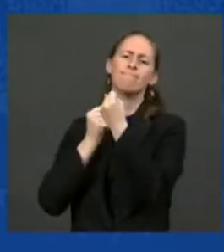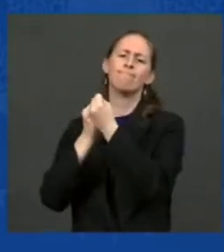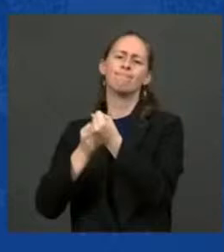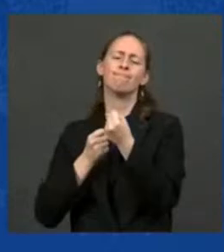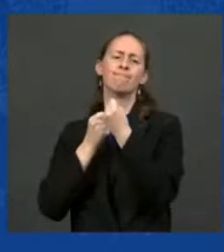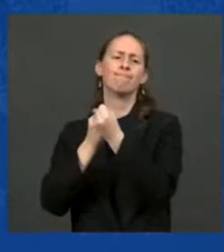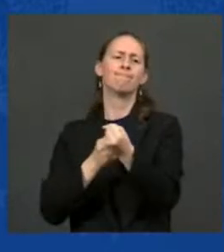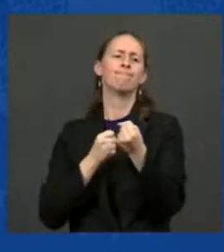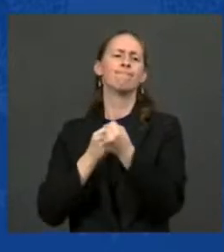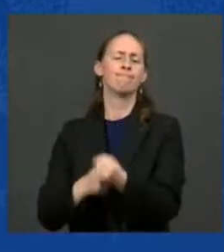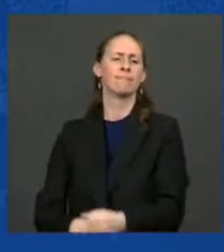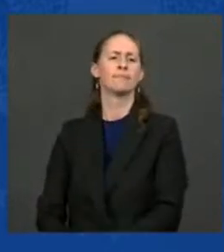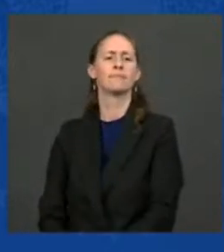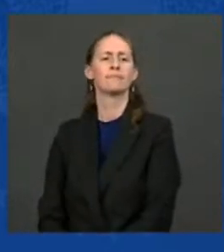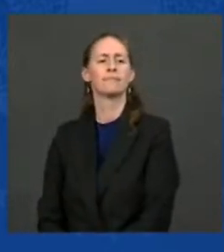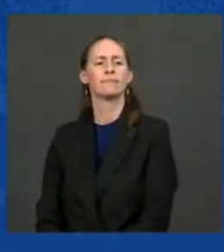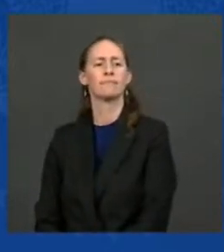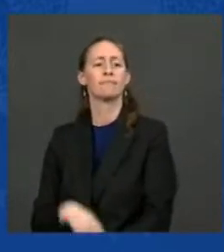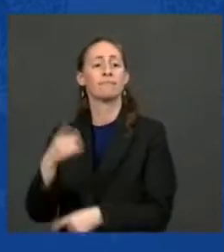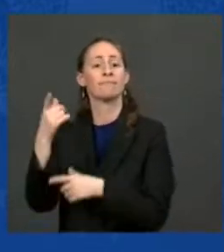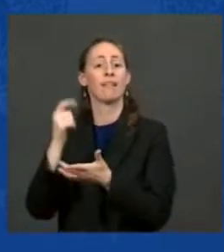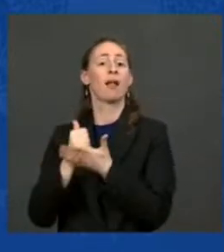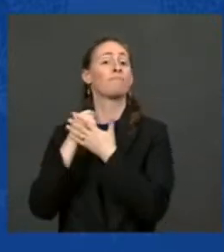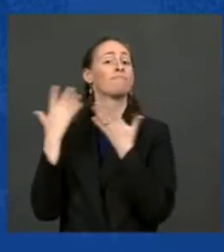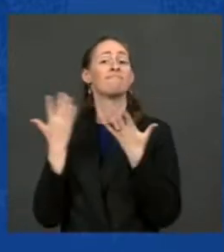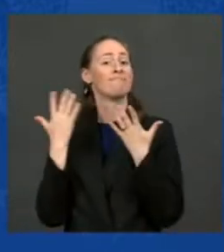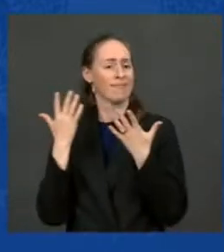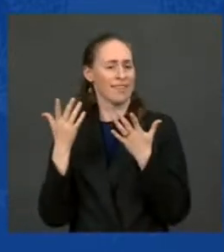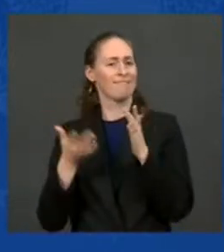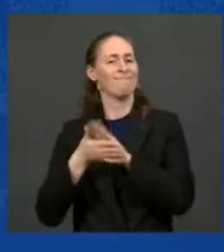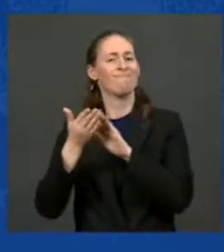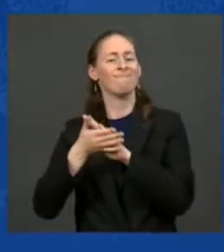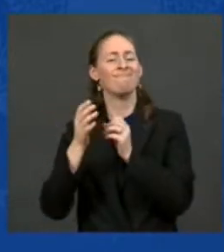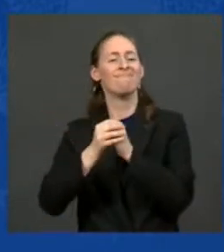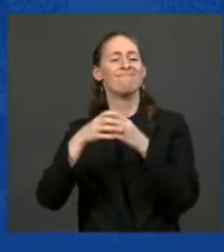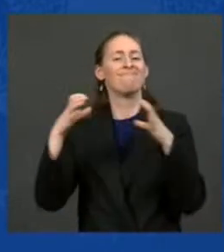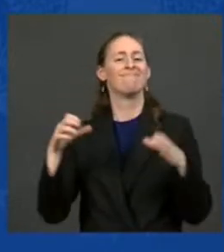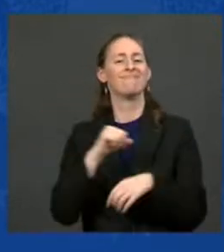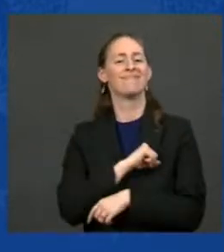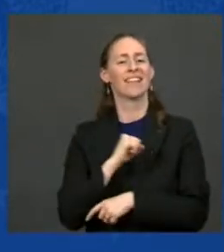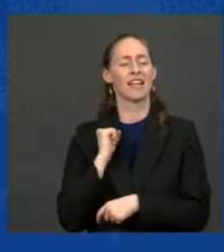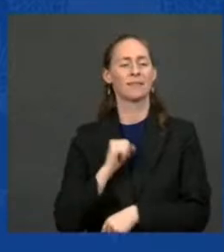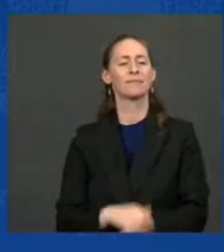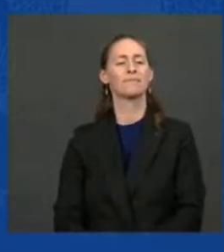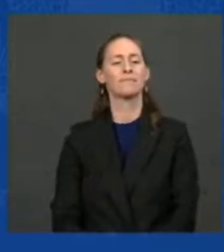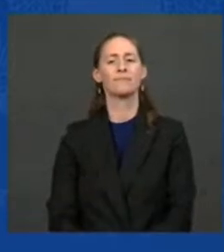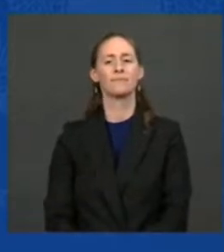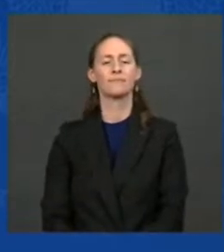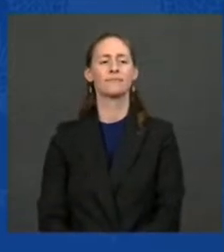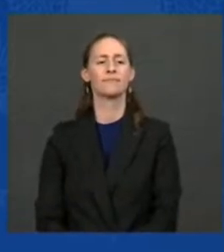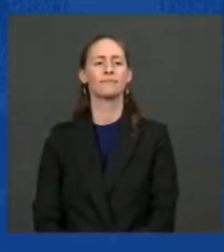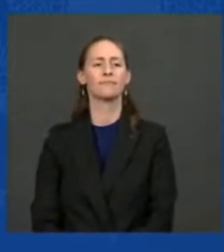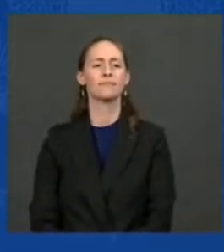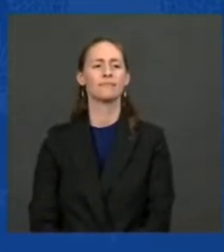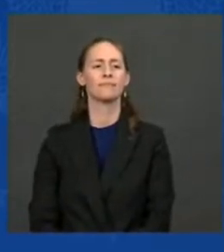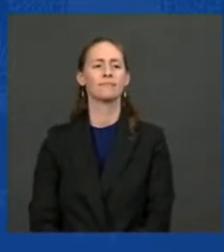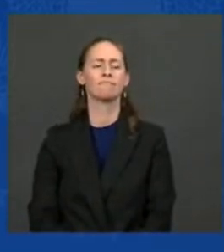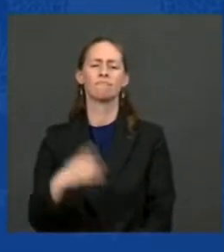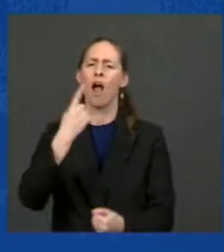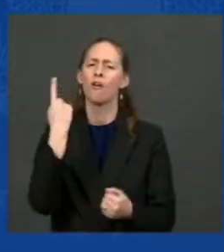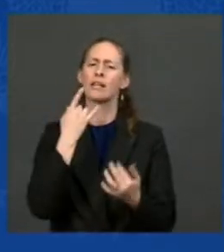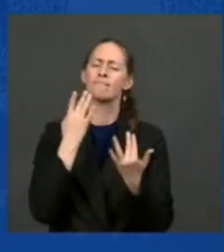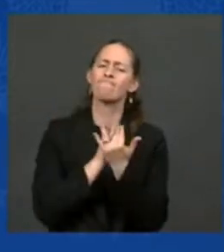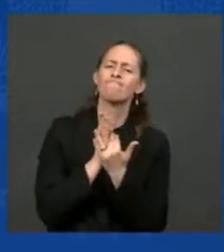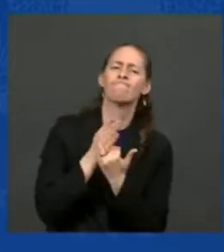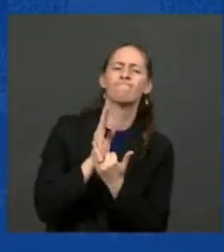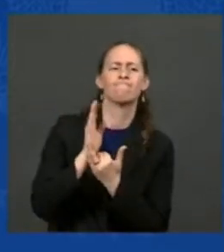it over the years from an archival repository for the truth into a leading center for the study and promotion of human